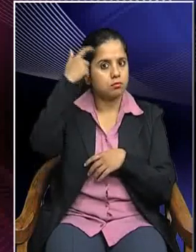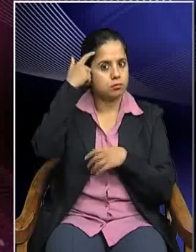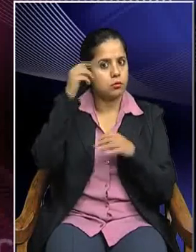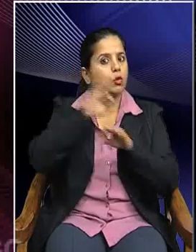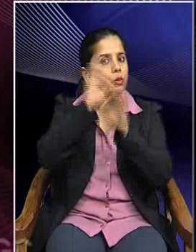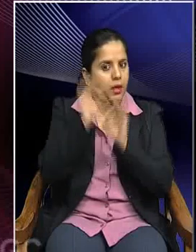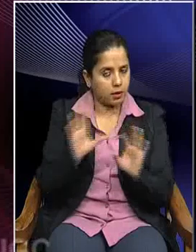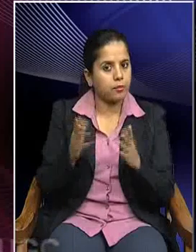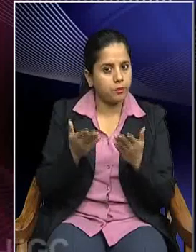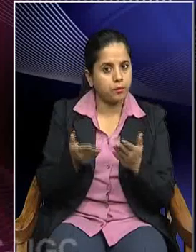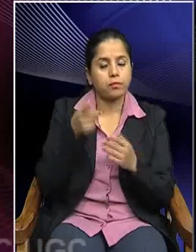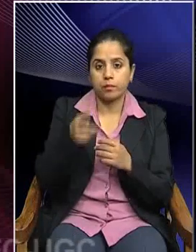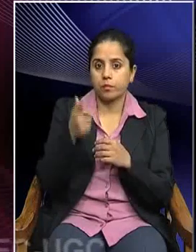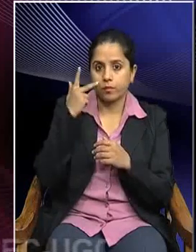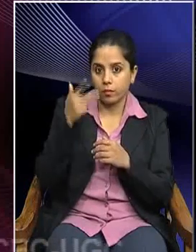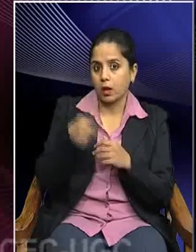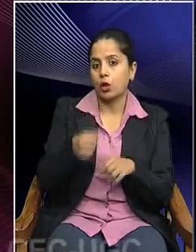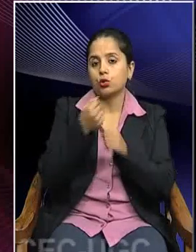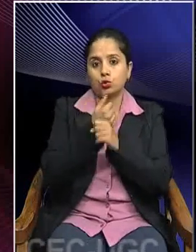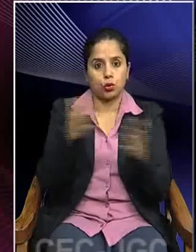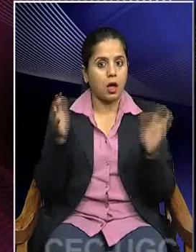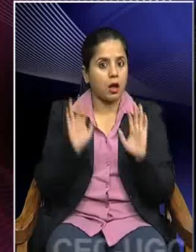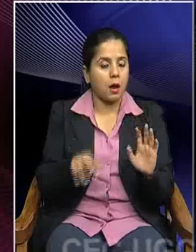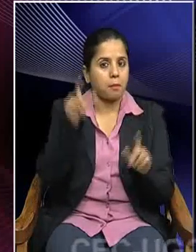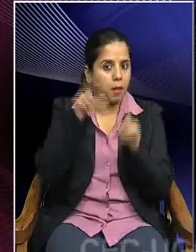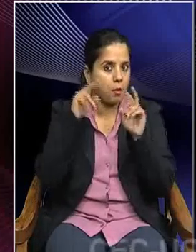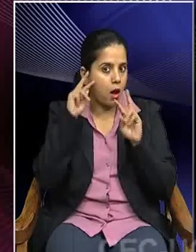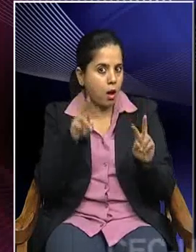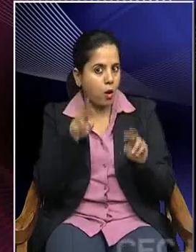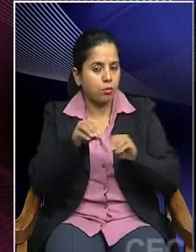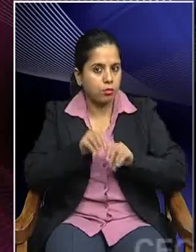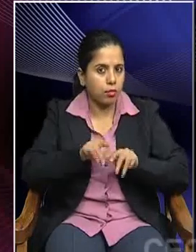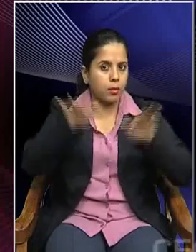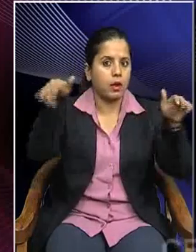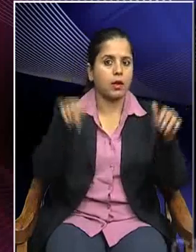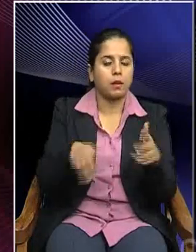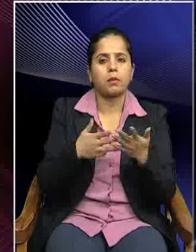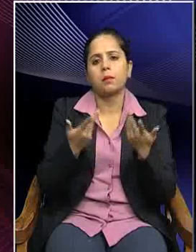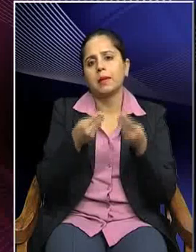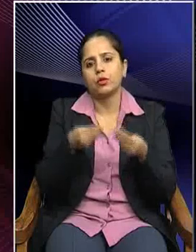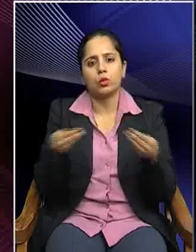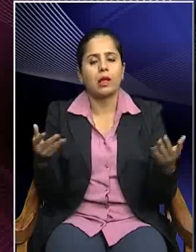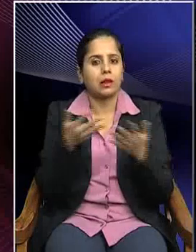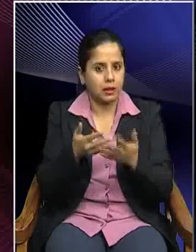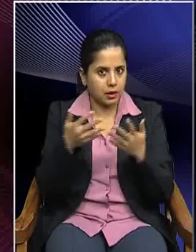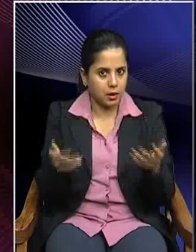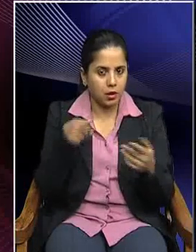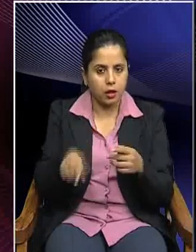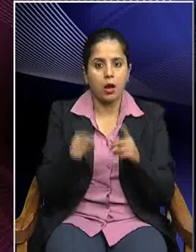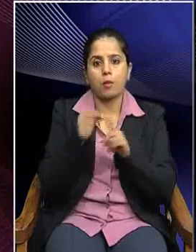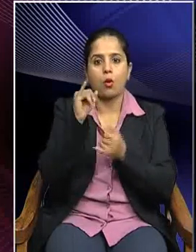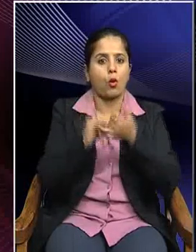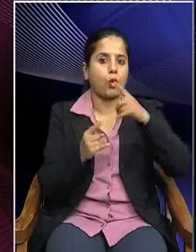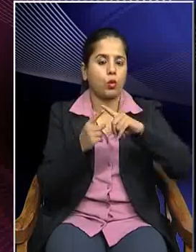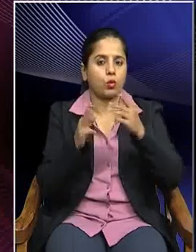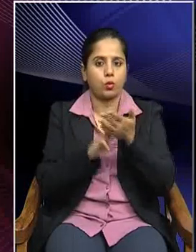that there is a general prosperity spreading in material terms in the post-Mauryan period